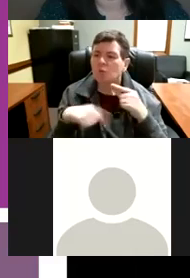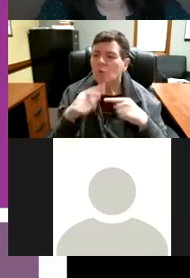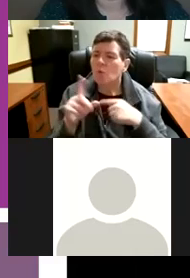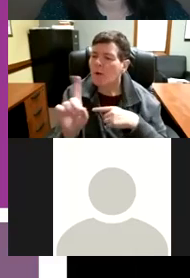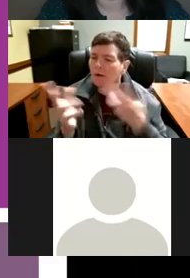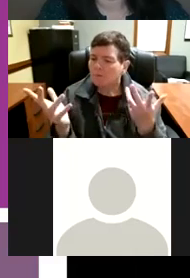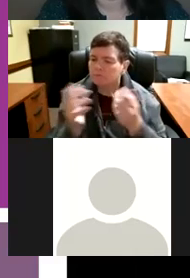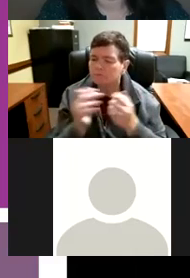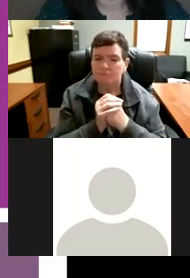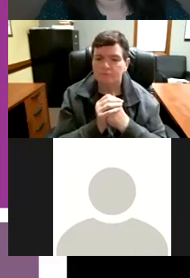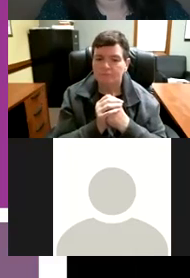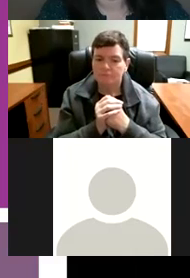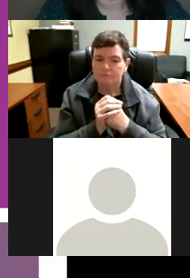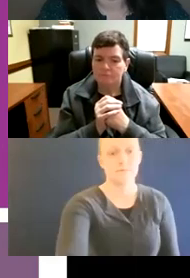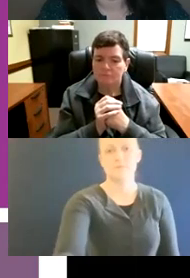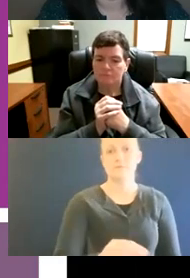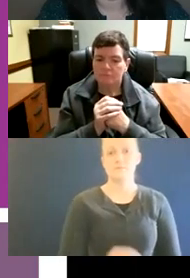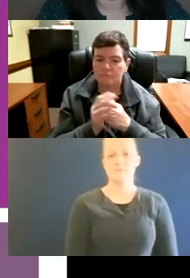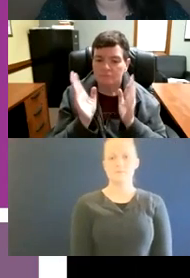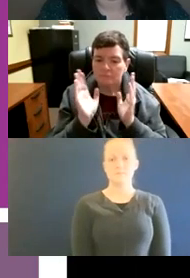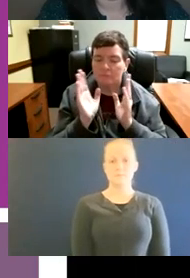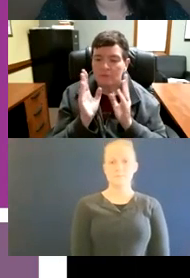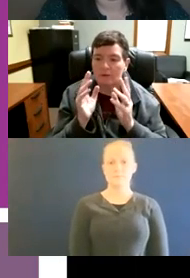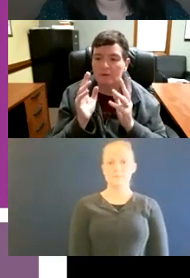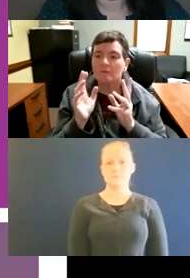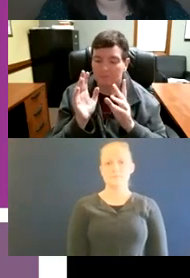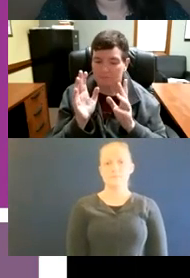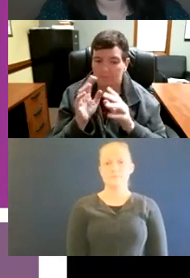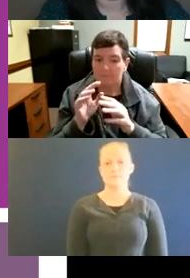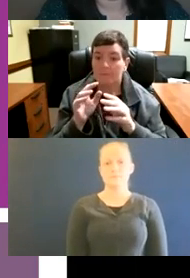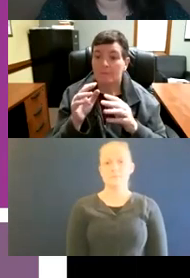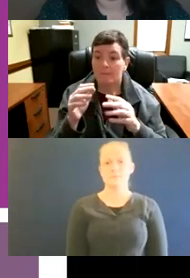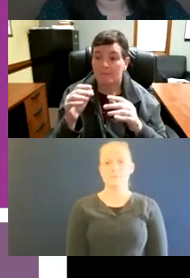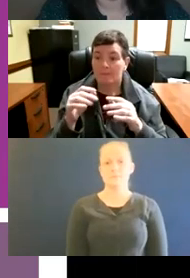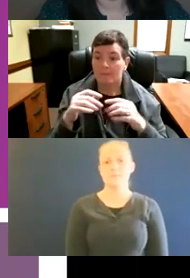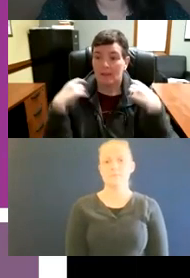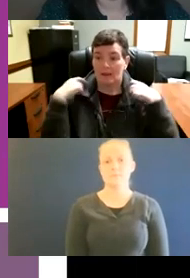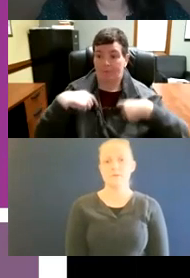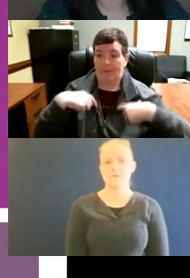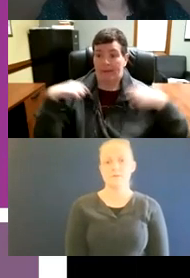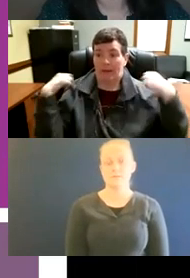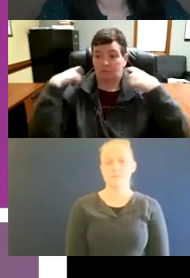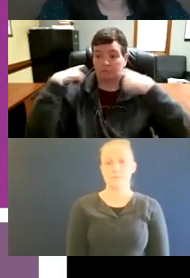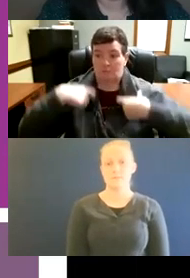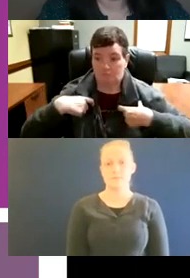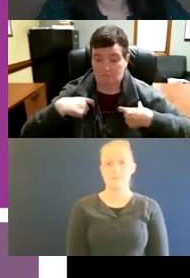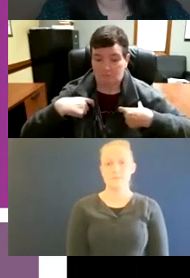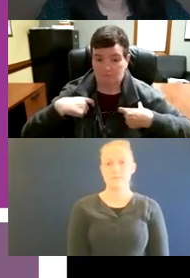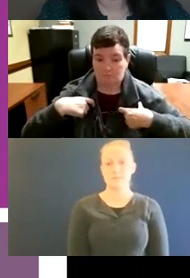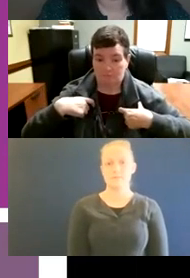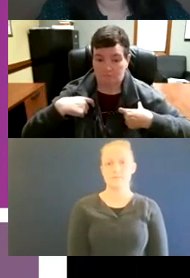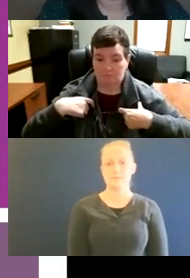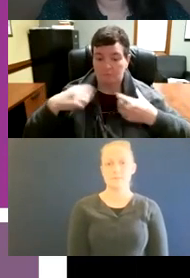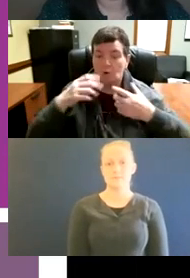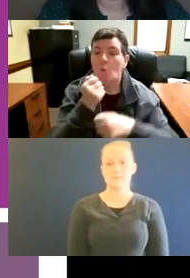pants back down. Feet on the floor. Thank you. He put on his backpack, a warm